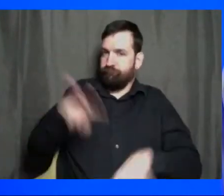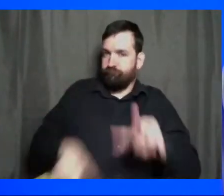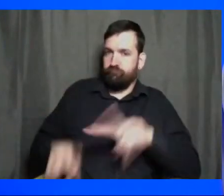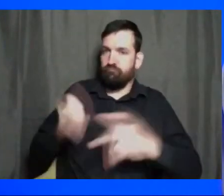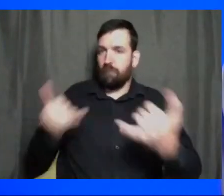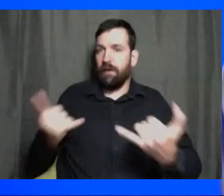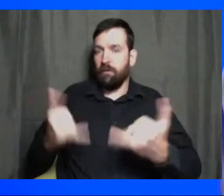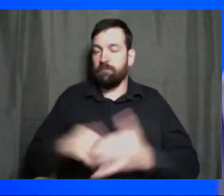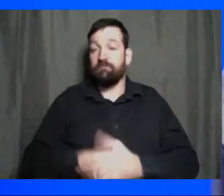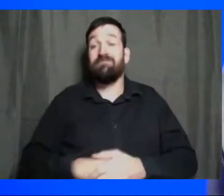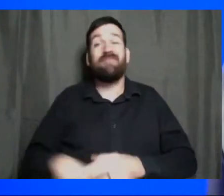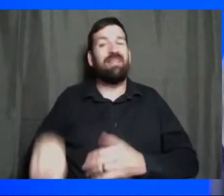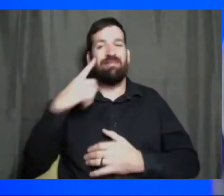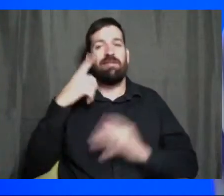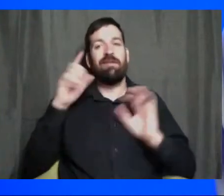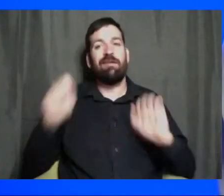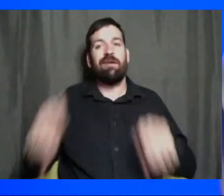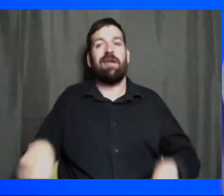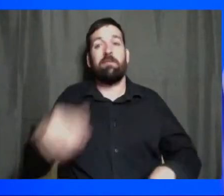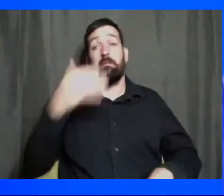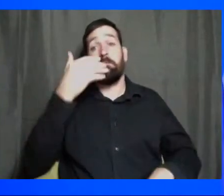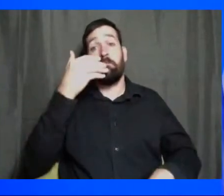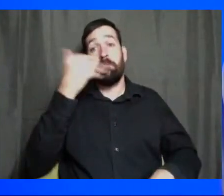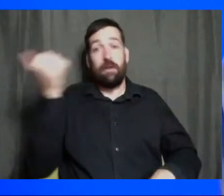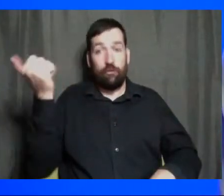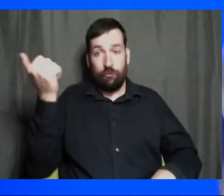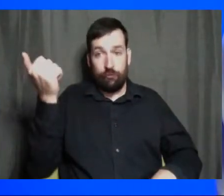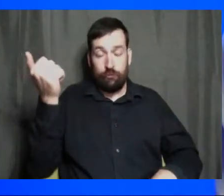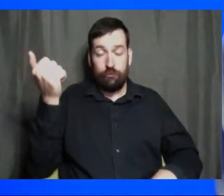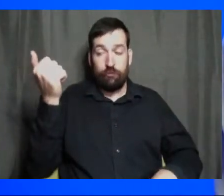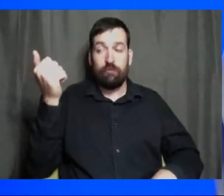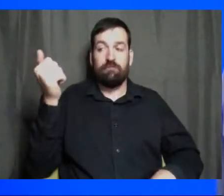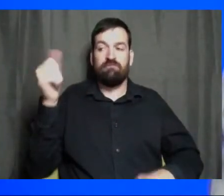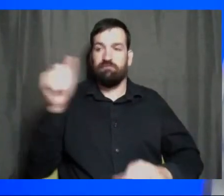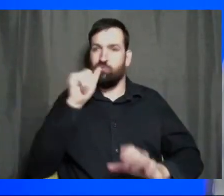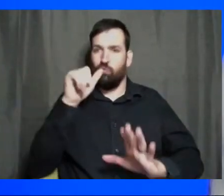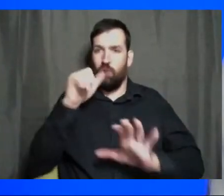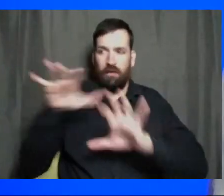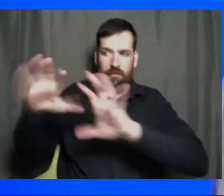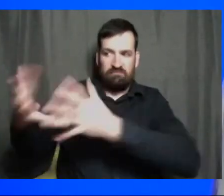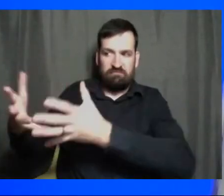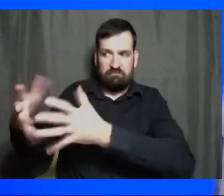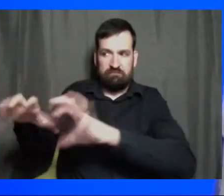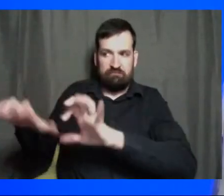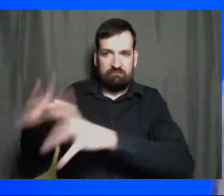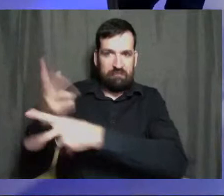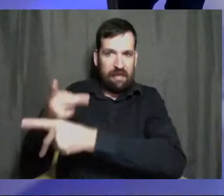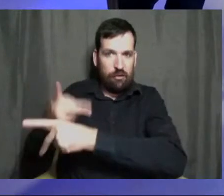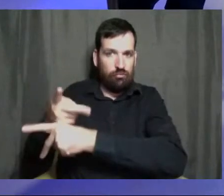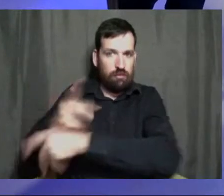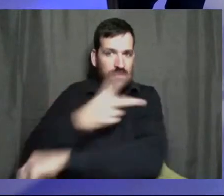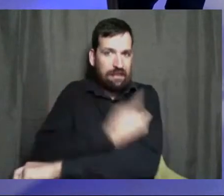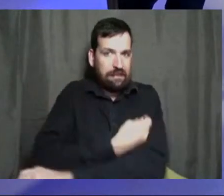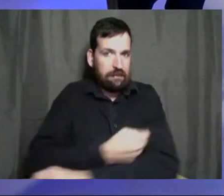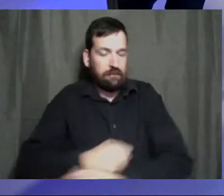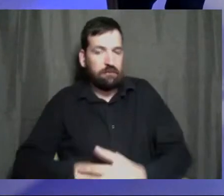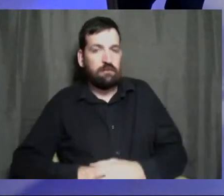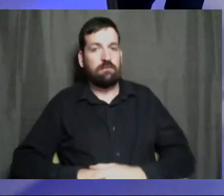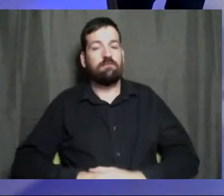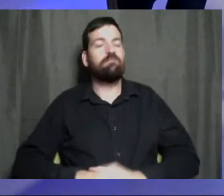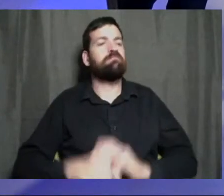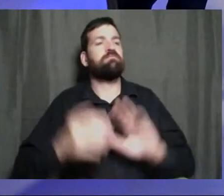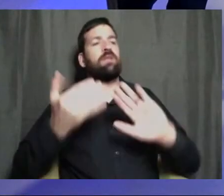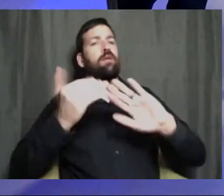can do a better job by letting the private sector handle these vaccines at this point. We're going to get to community questions here in just a